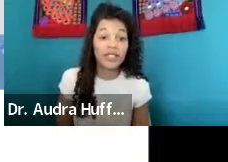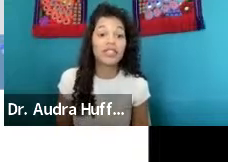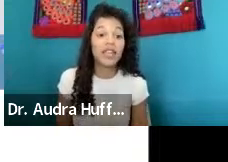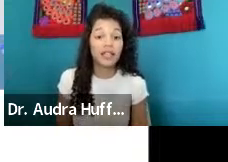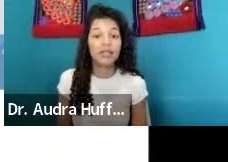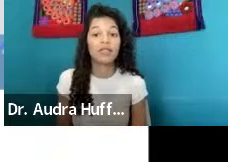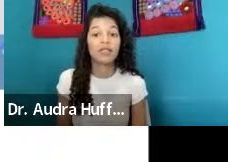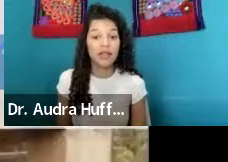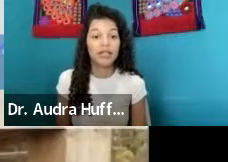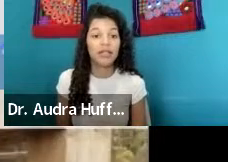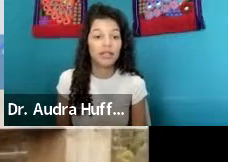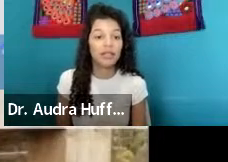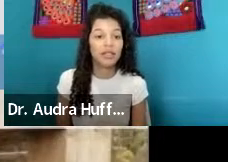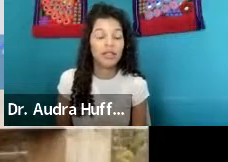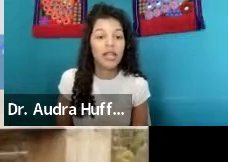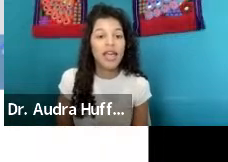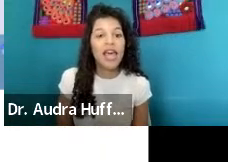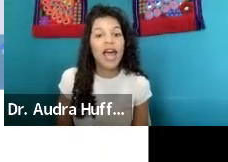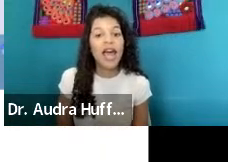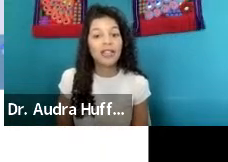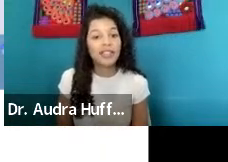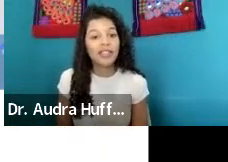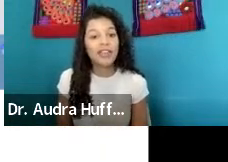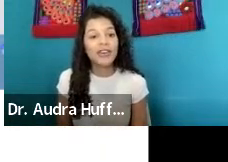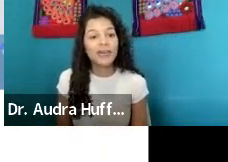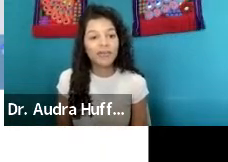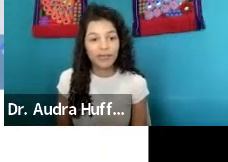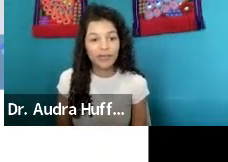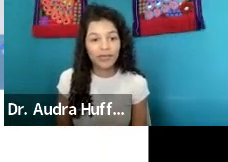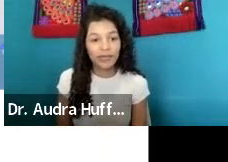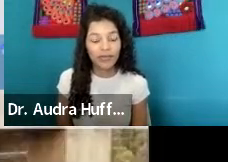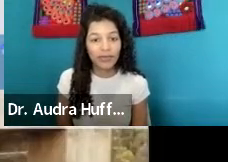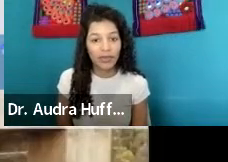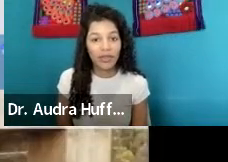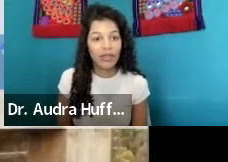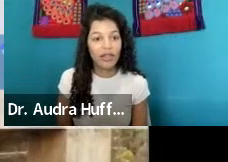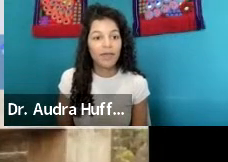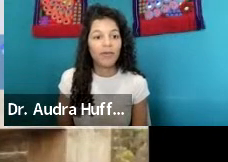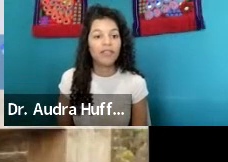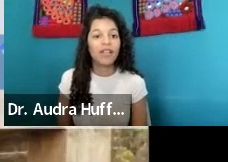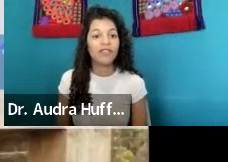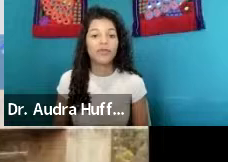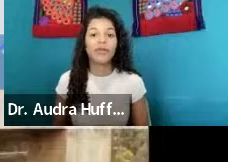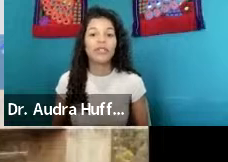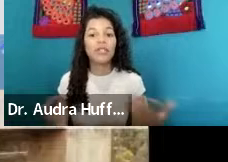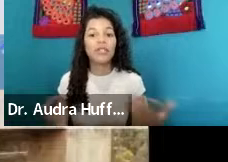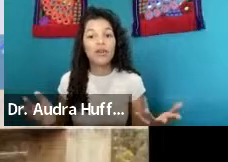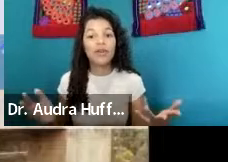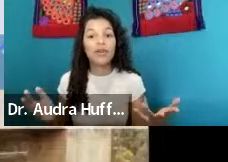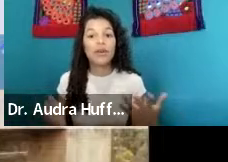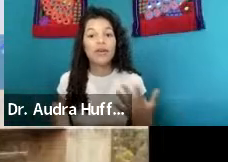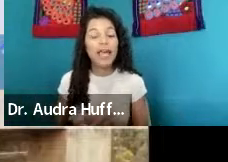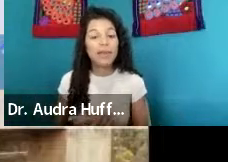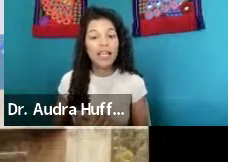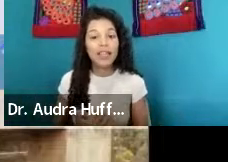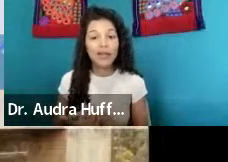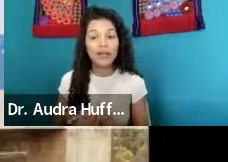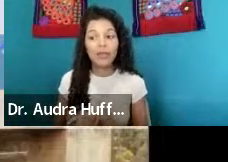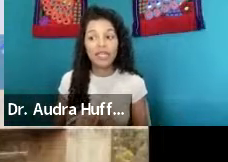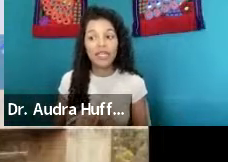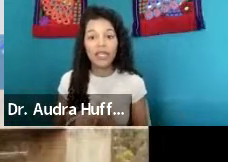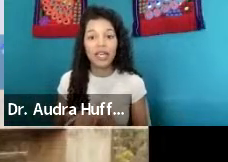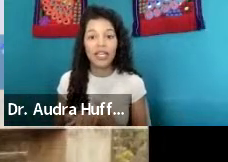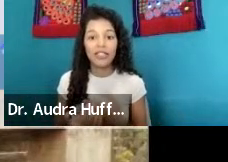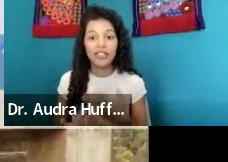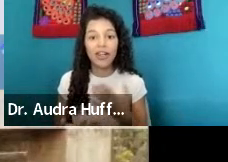Cultural differences. Yes. Yes. And so, yep. And we can flash forward. So by my